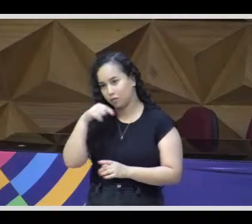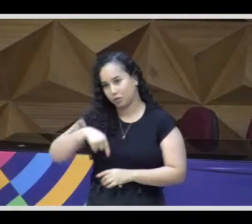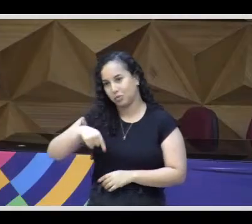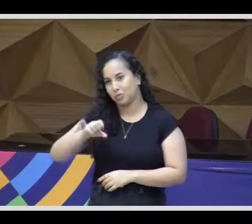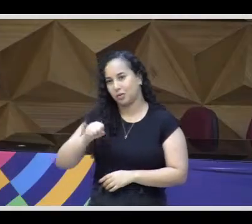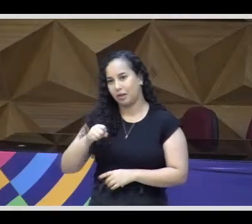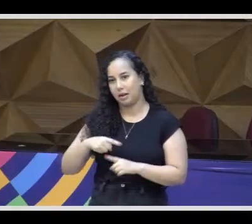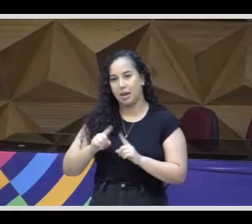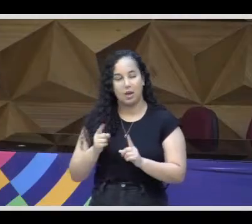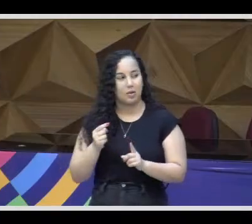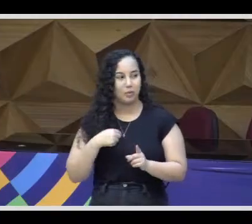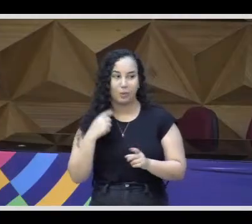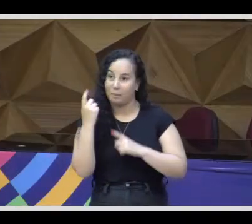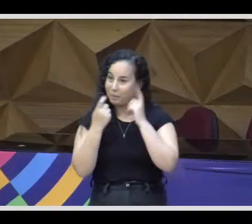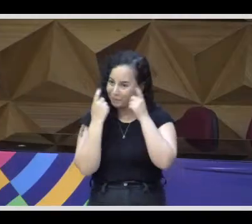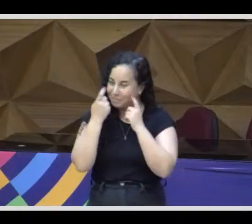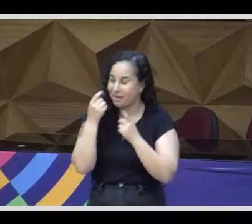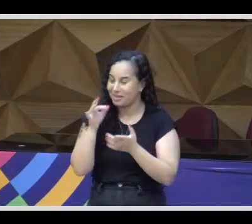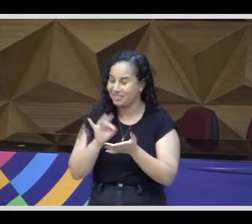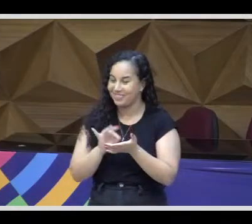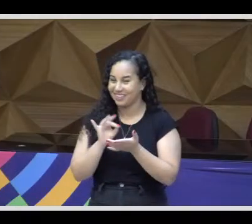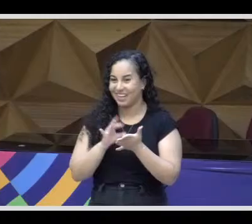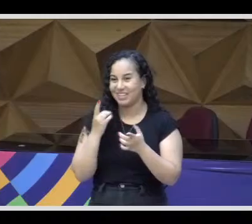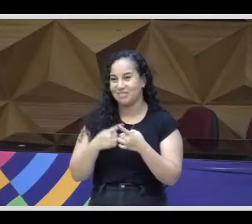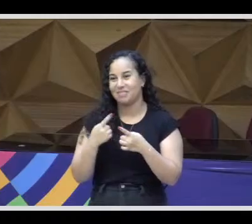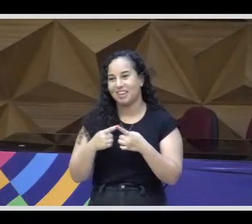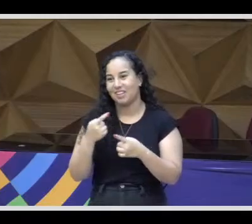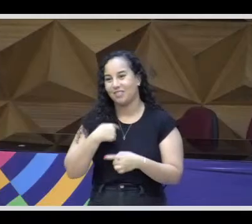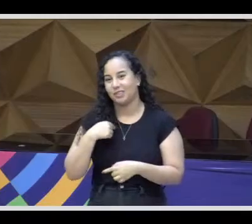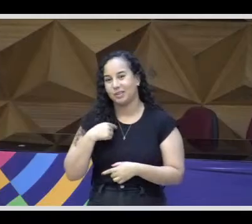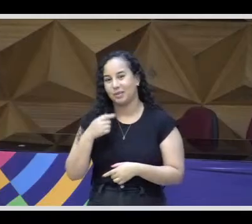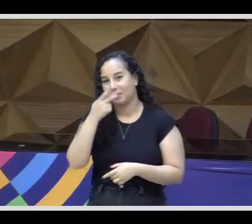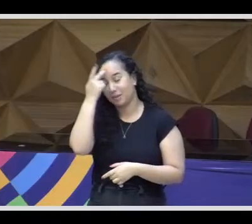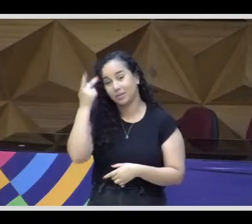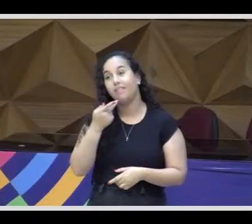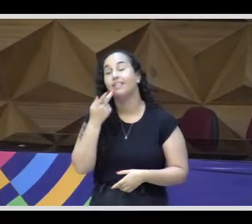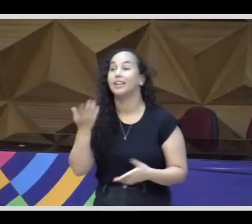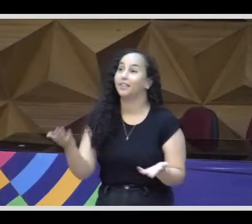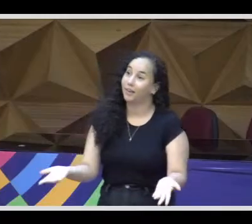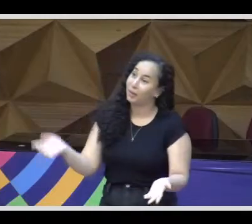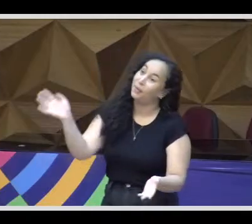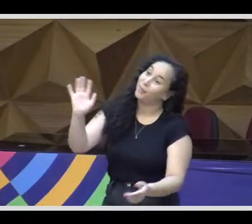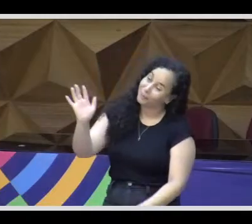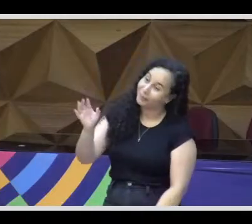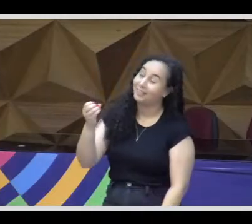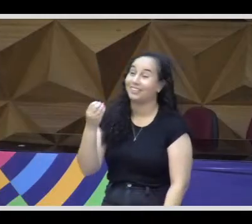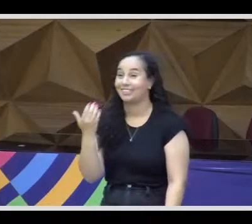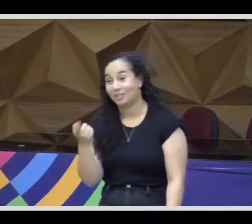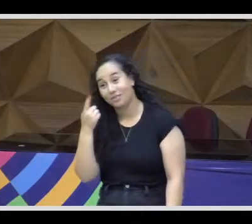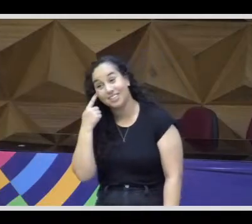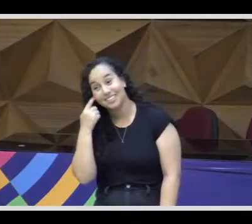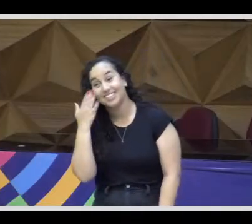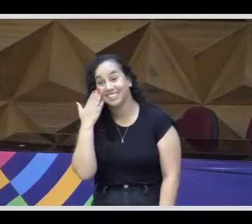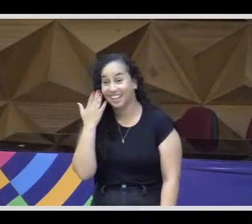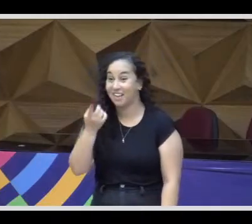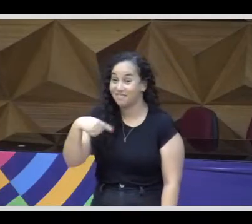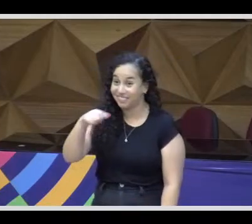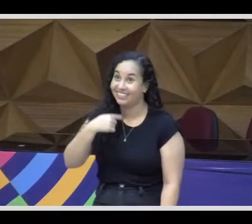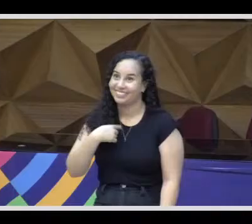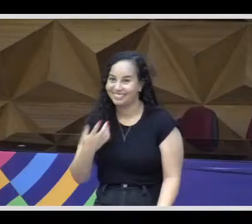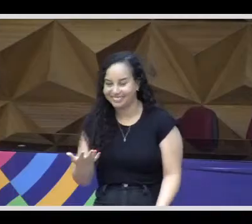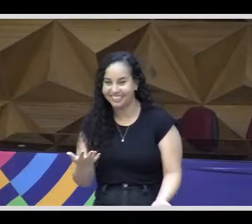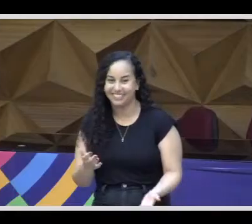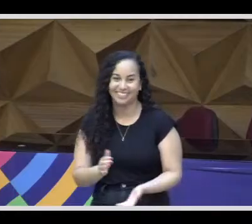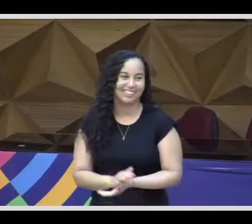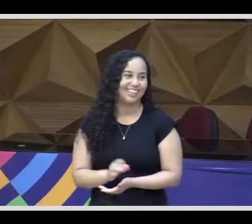I'm very worried about it, because I will be the one in TV saying, you know what, this is the one who's going to win, the lose. So I have a